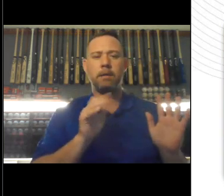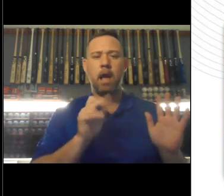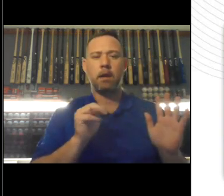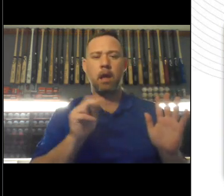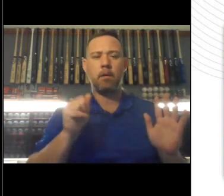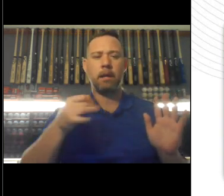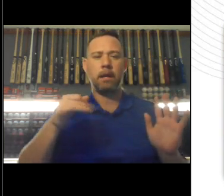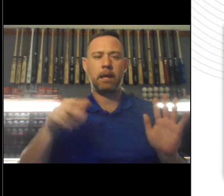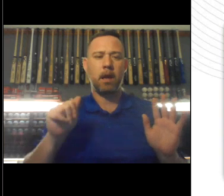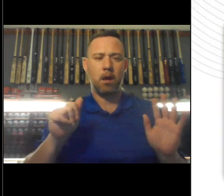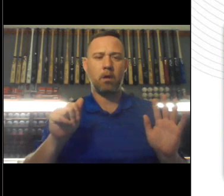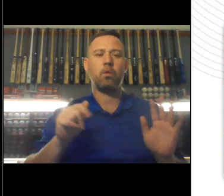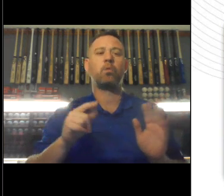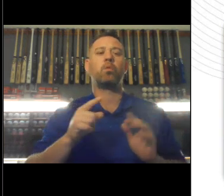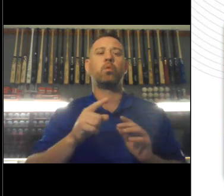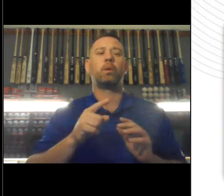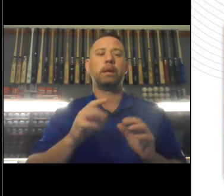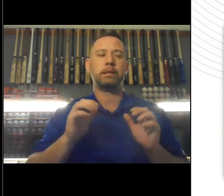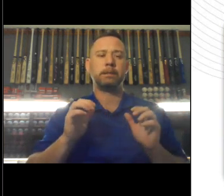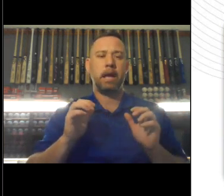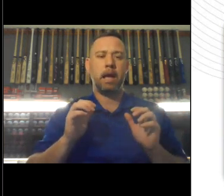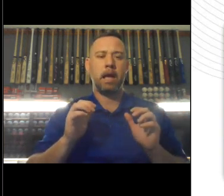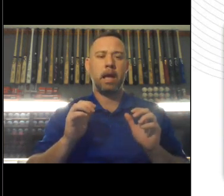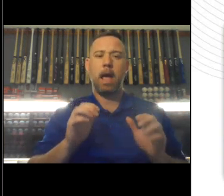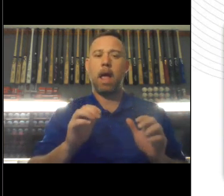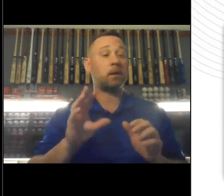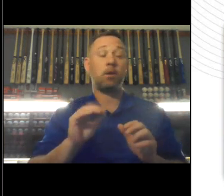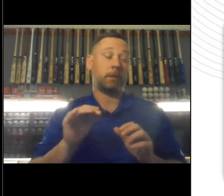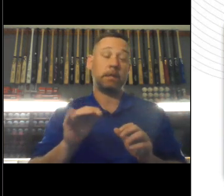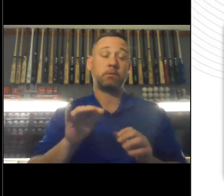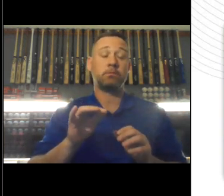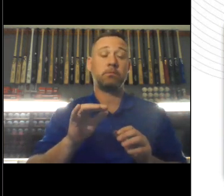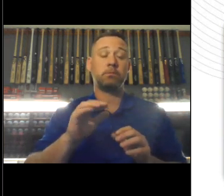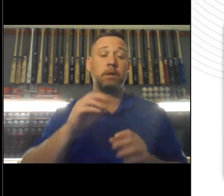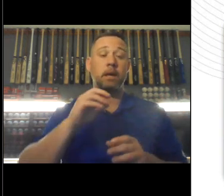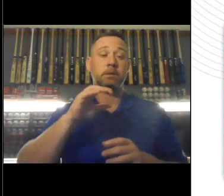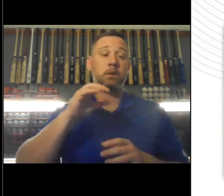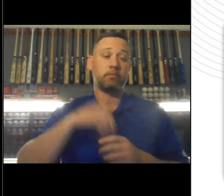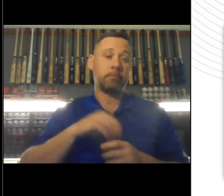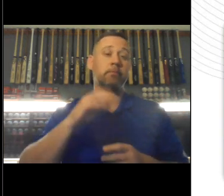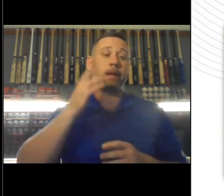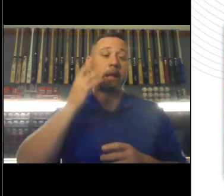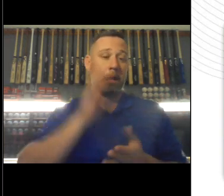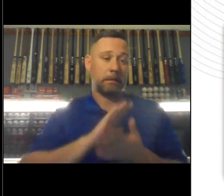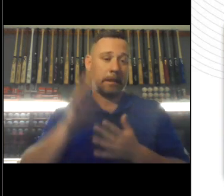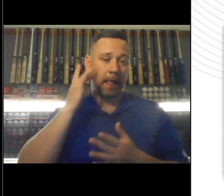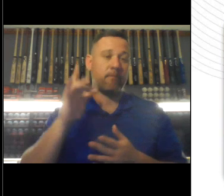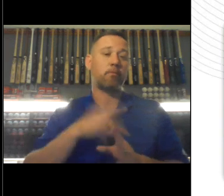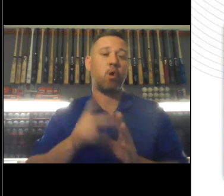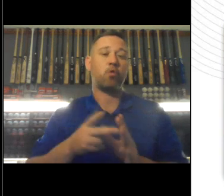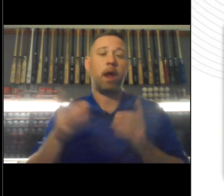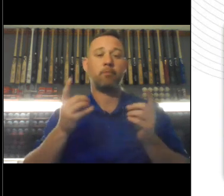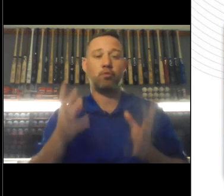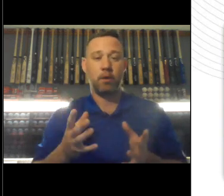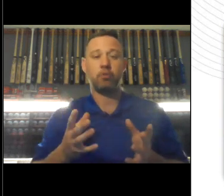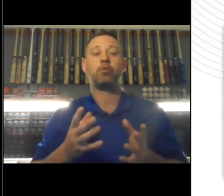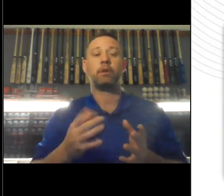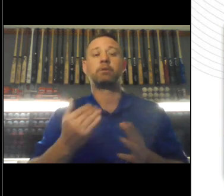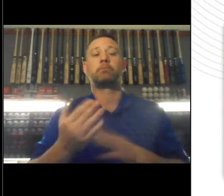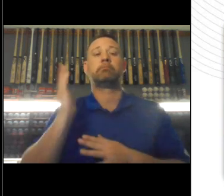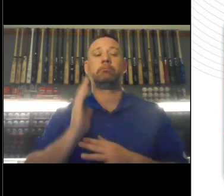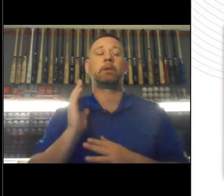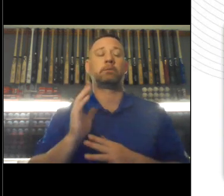who is acting as, or actually not active, but he is the Caltrans Clean California Program Coordinator, and he was appointed way back in September